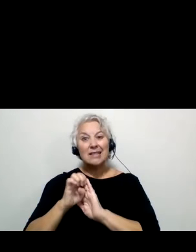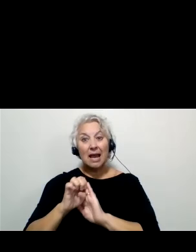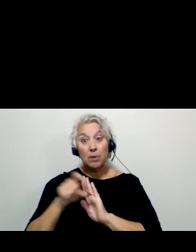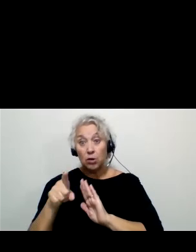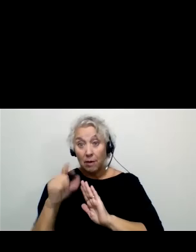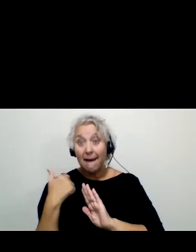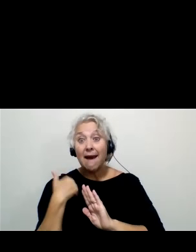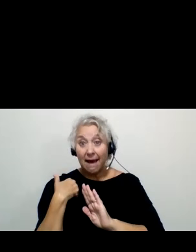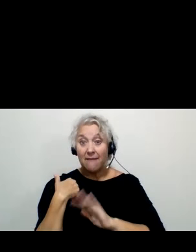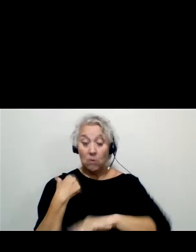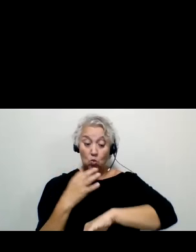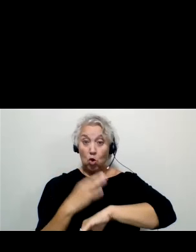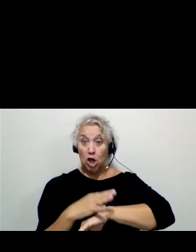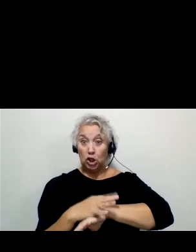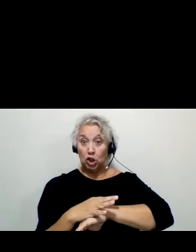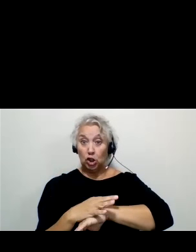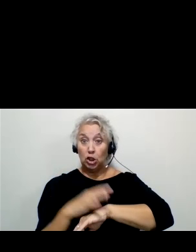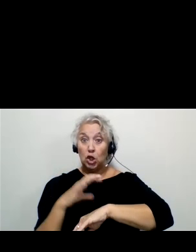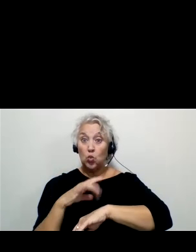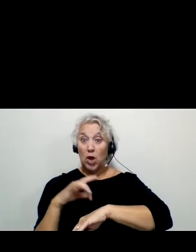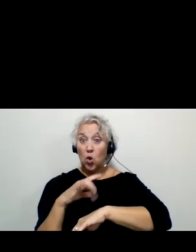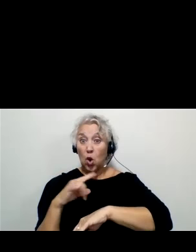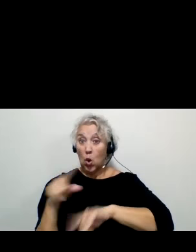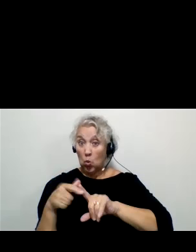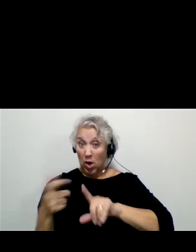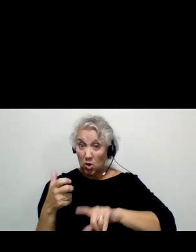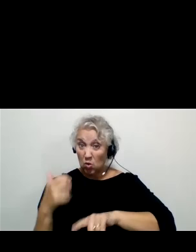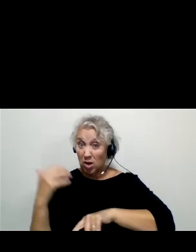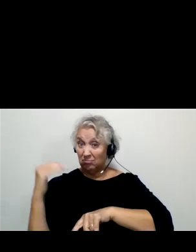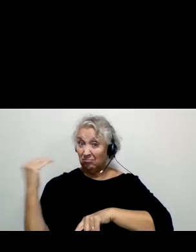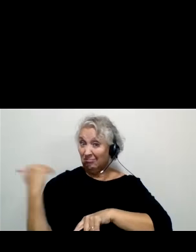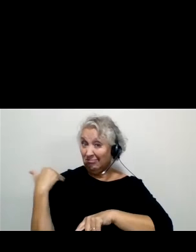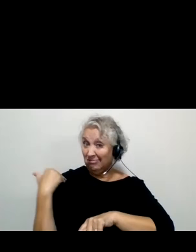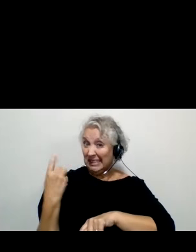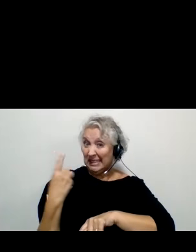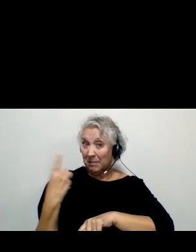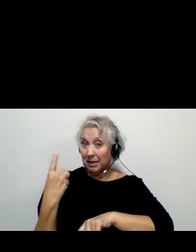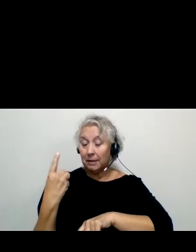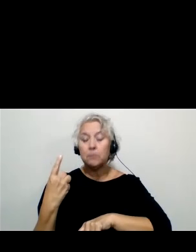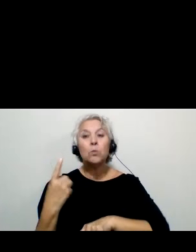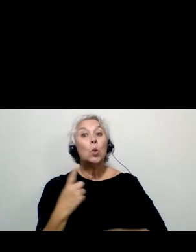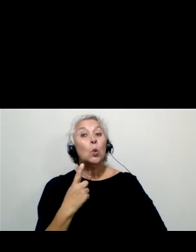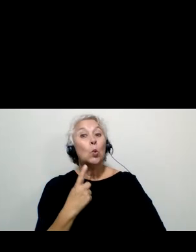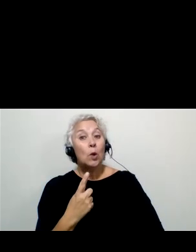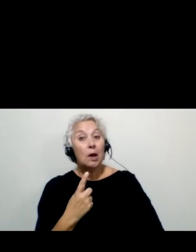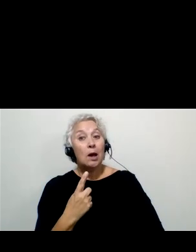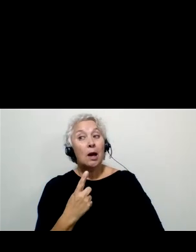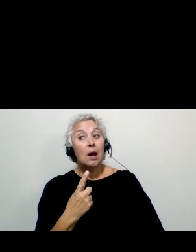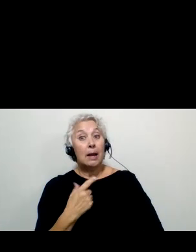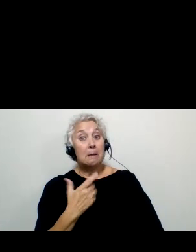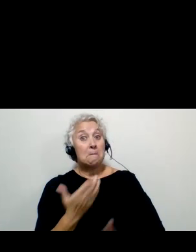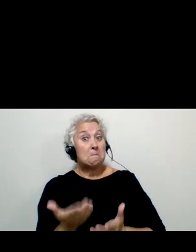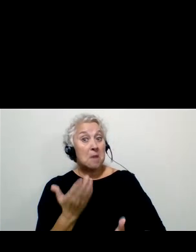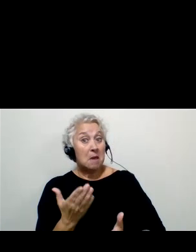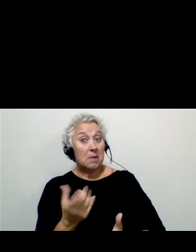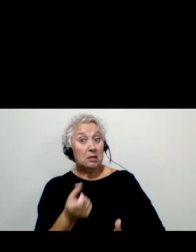have a watch and you record in it when you want to be reminded for something. And one of the things might be to take